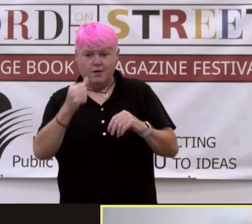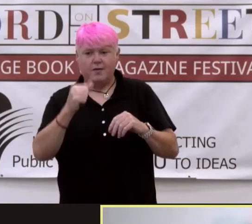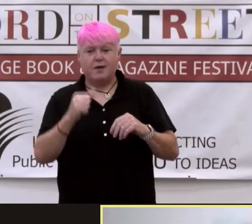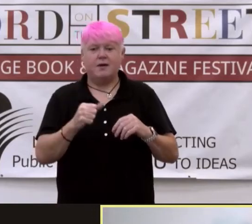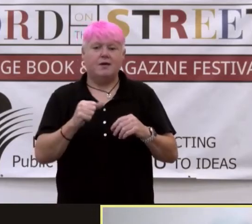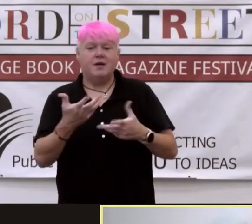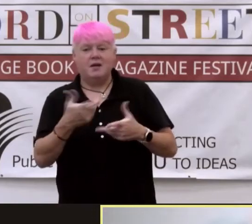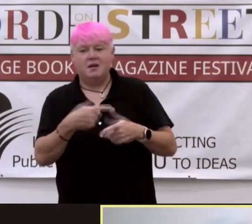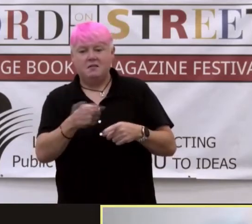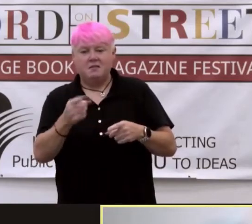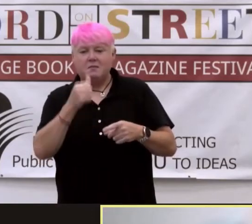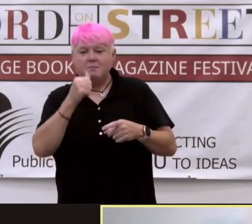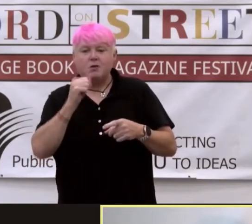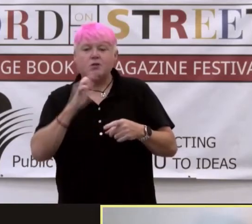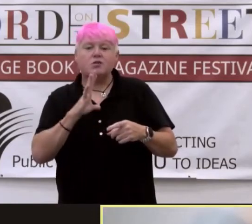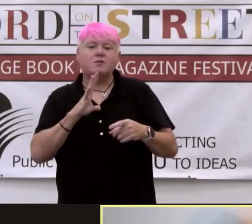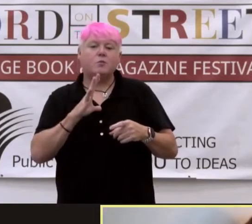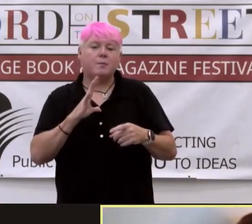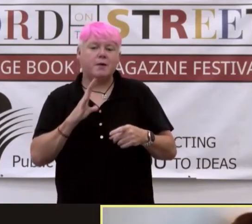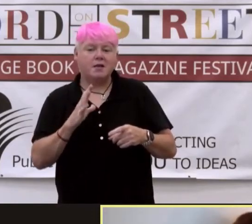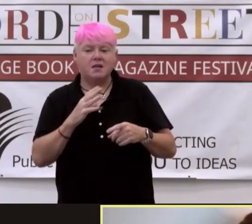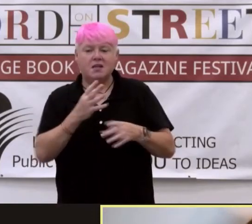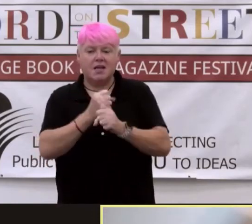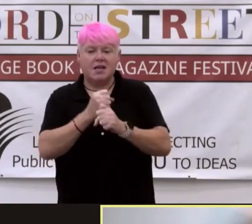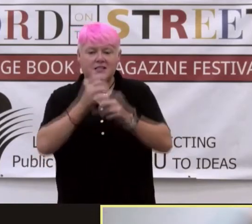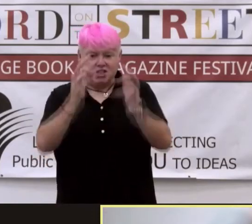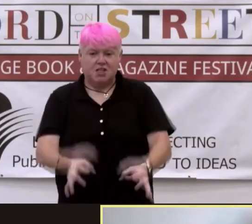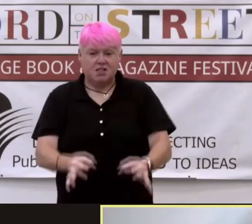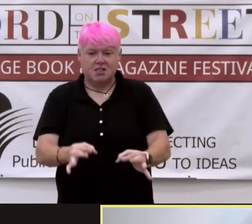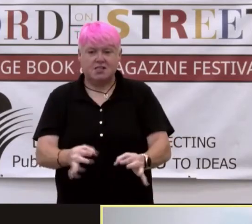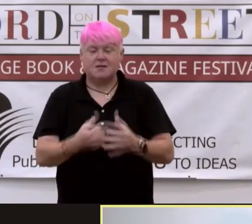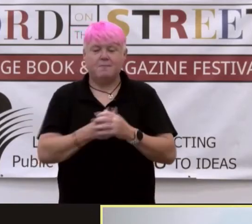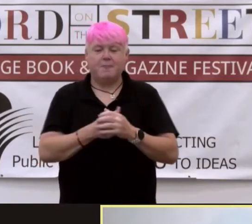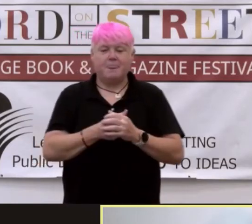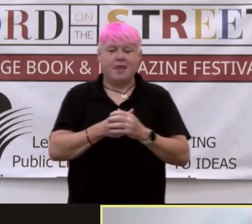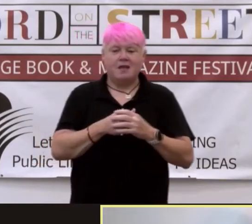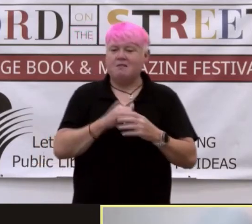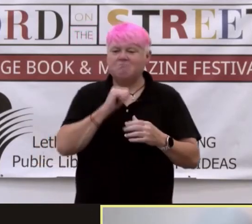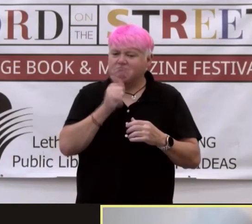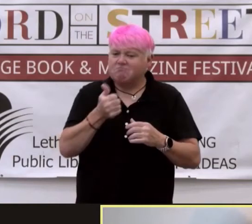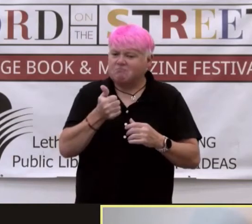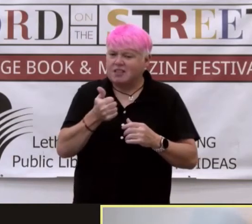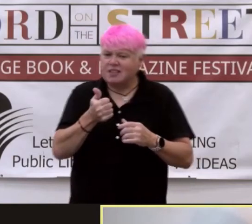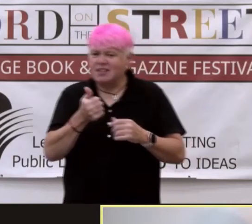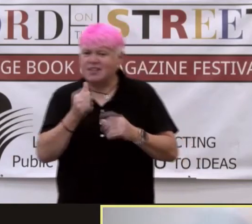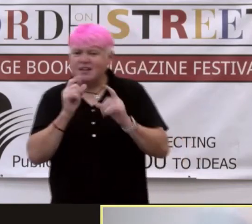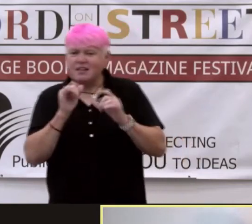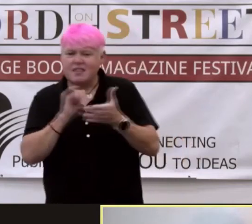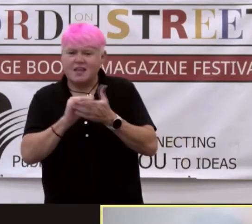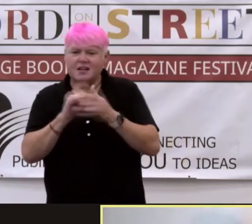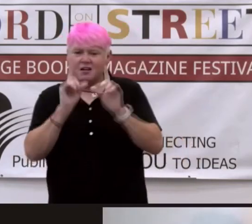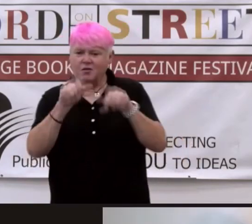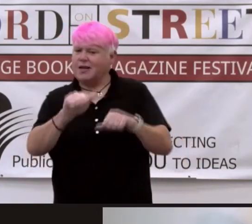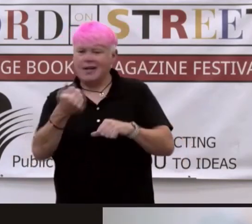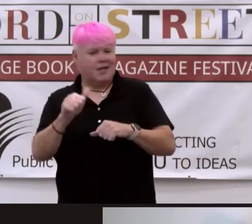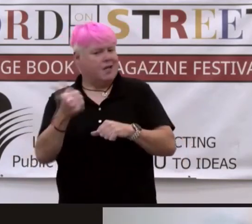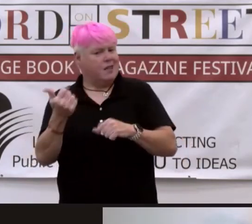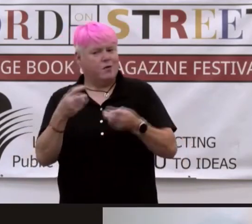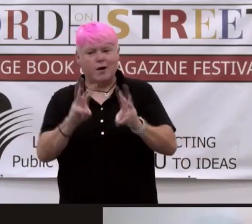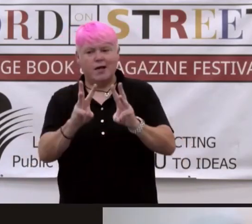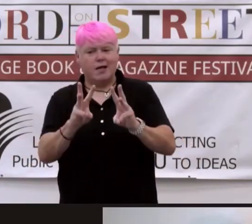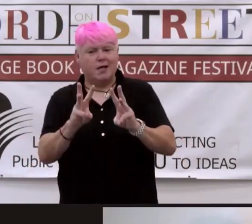I'm glad that she did too. That I couldn't envision that going any other way. Mm-hmm. I don't want